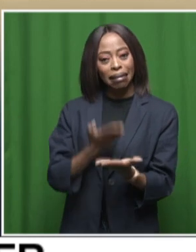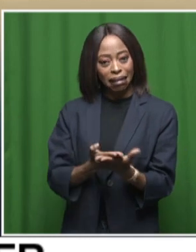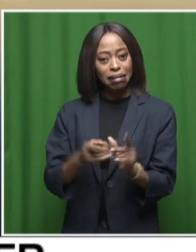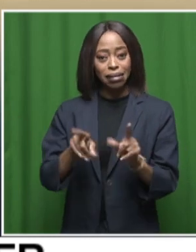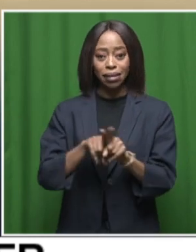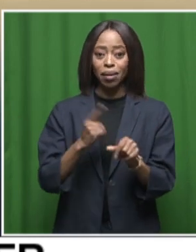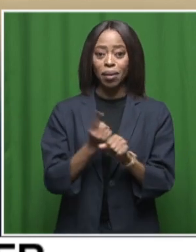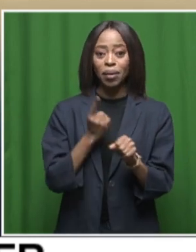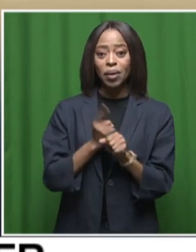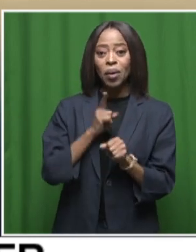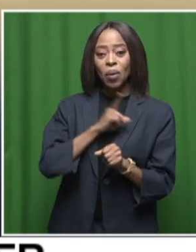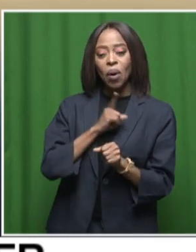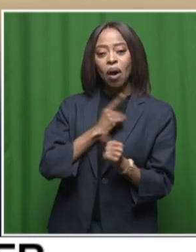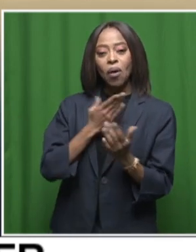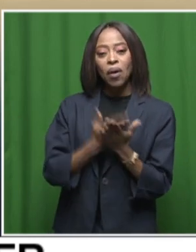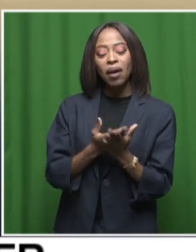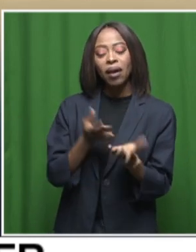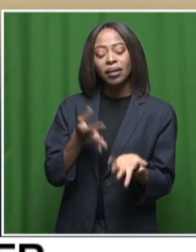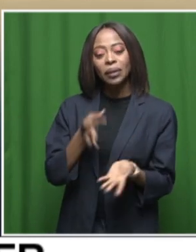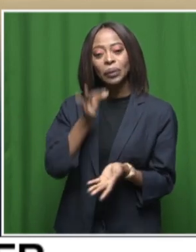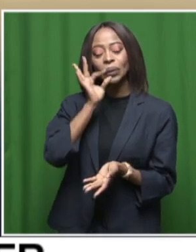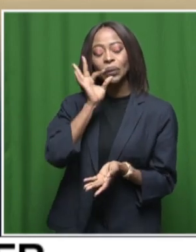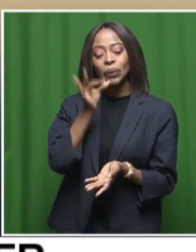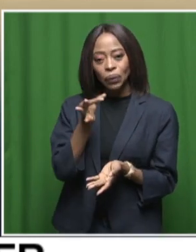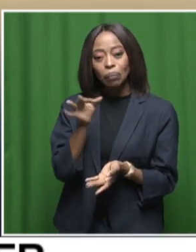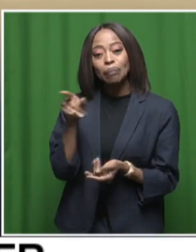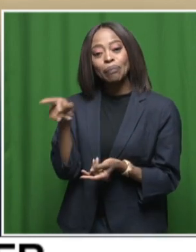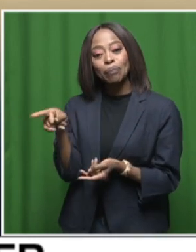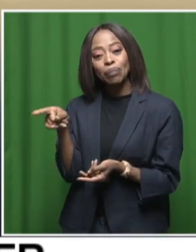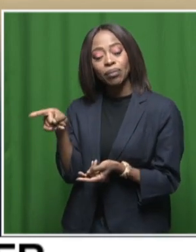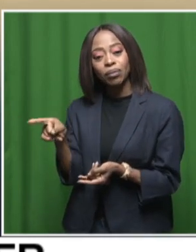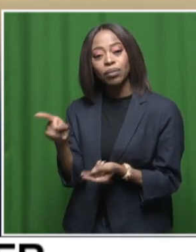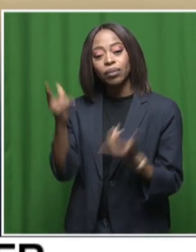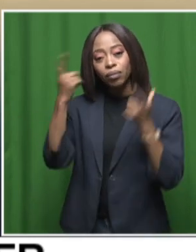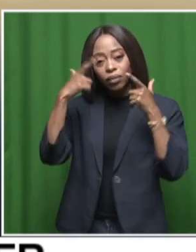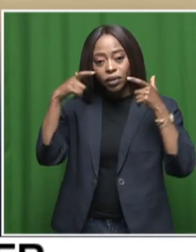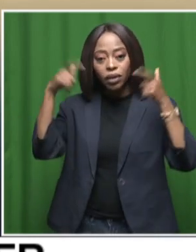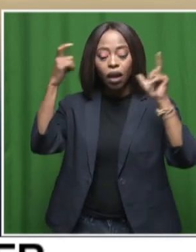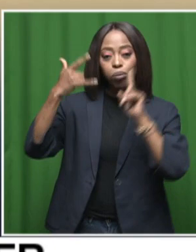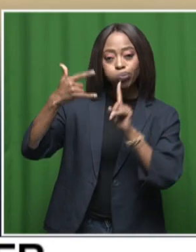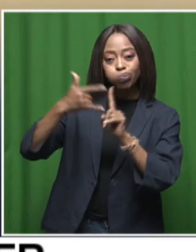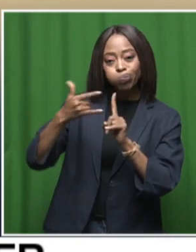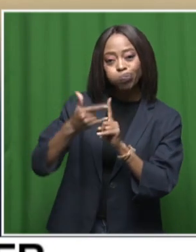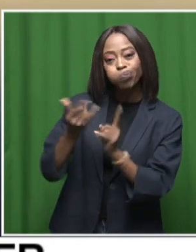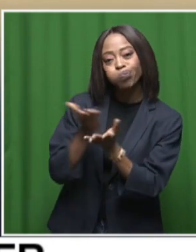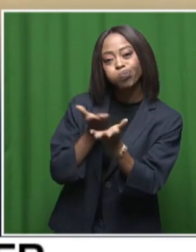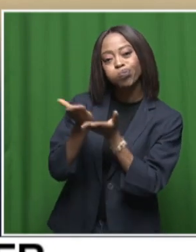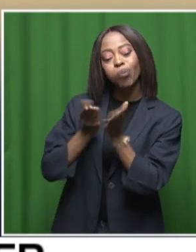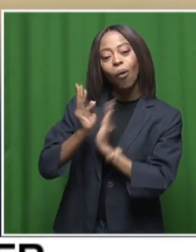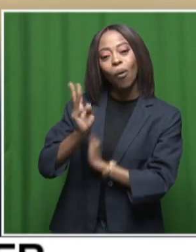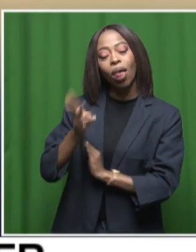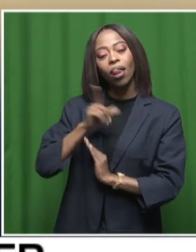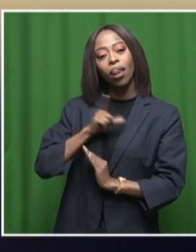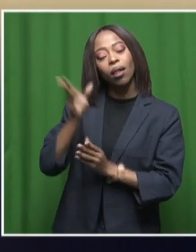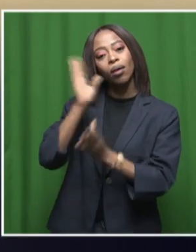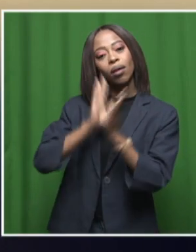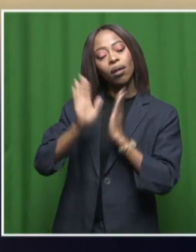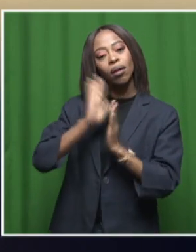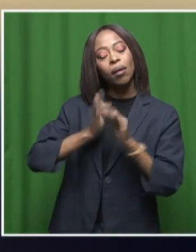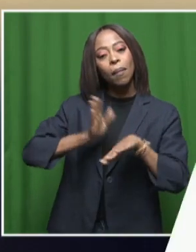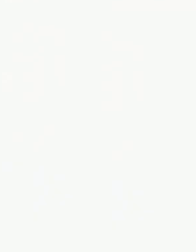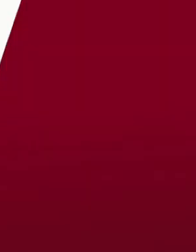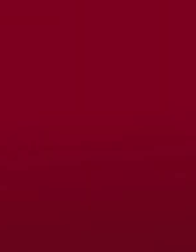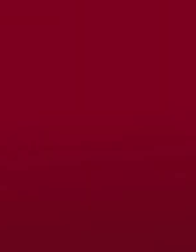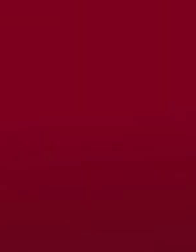a touch of signature cocktail. Well, Chef Amori Burger is on Zoom to tell us more about her